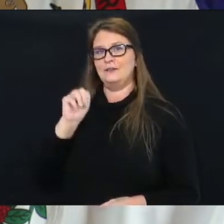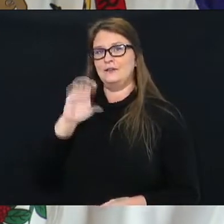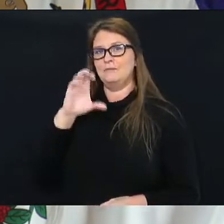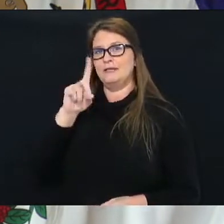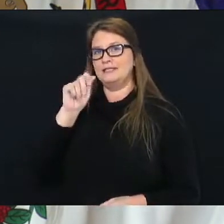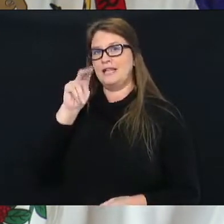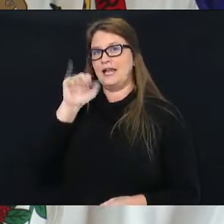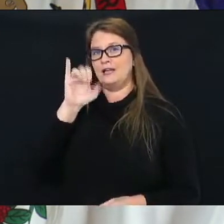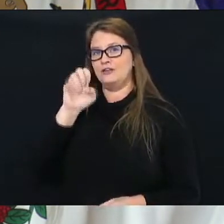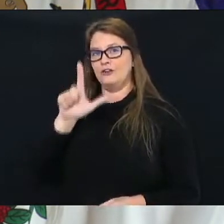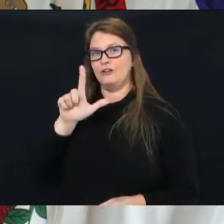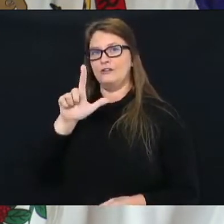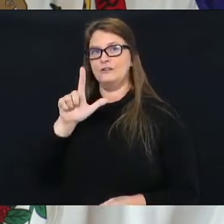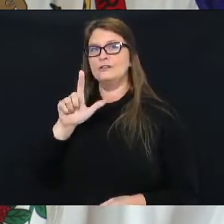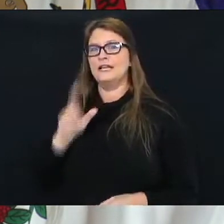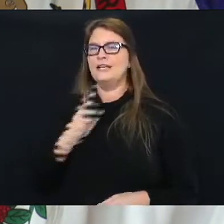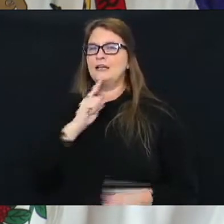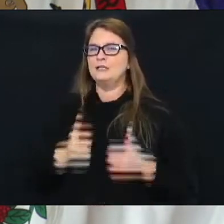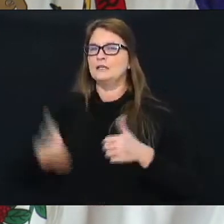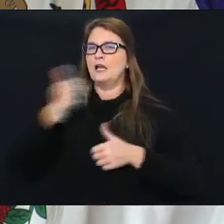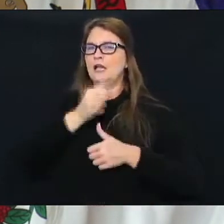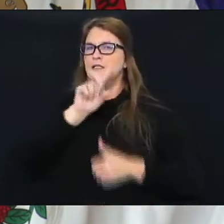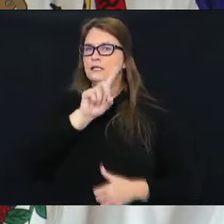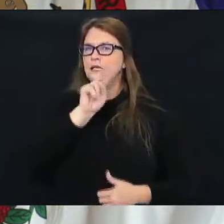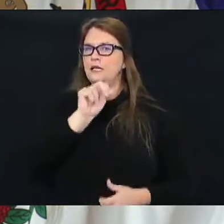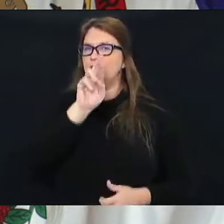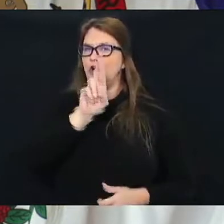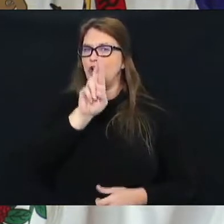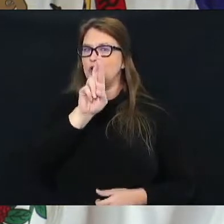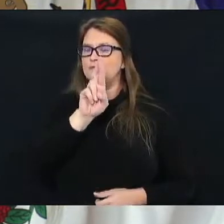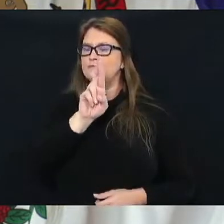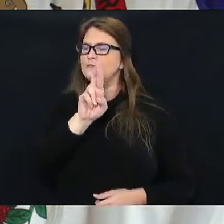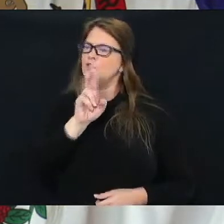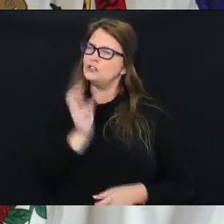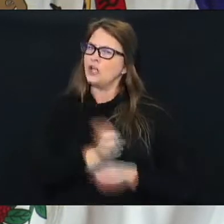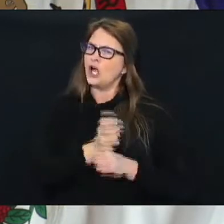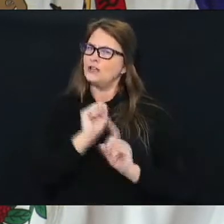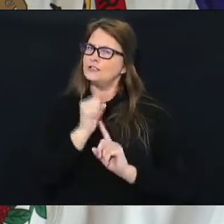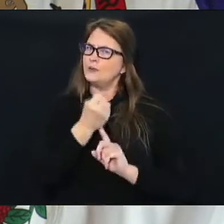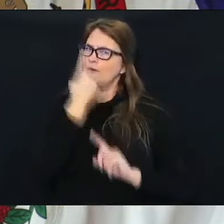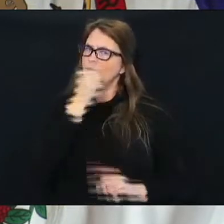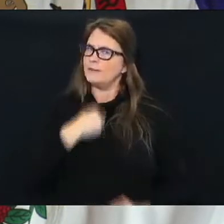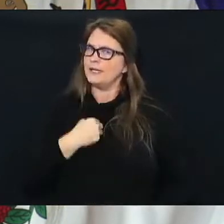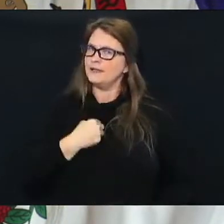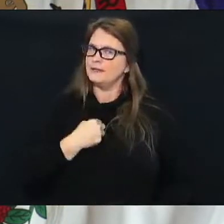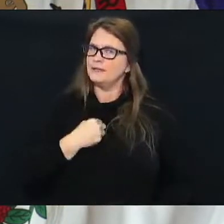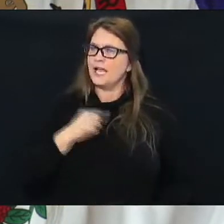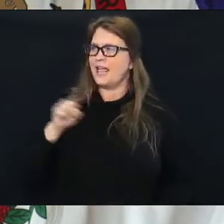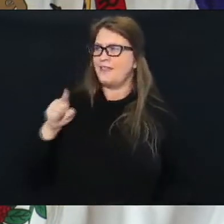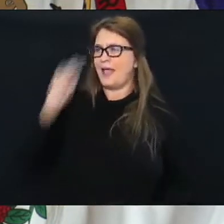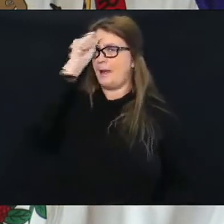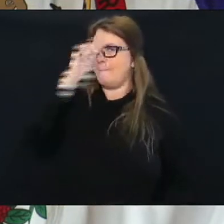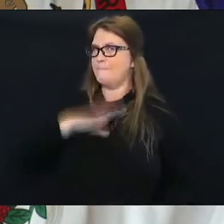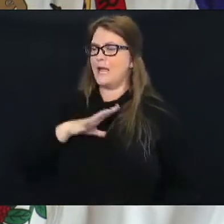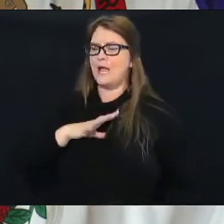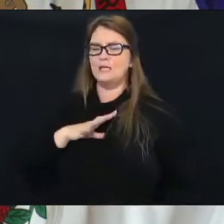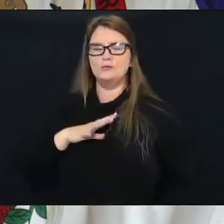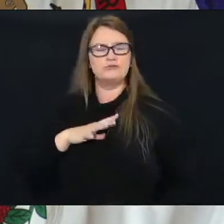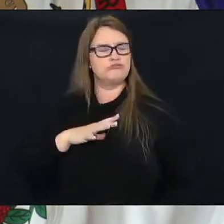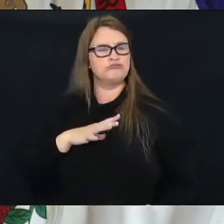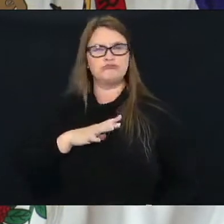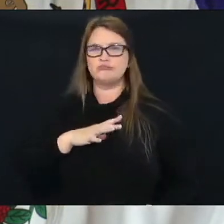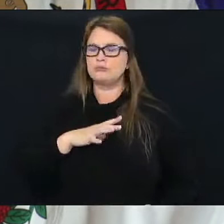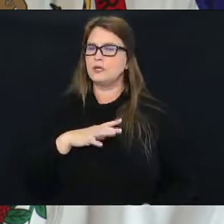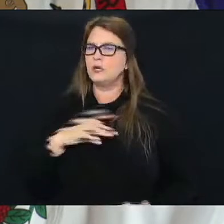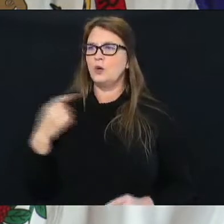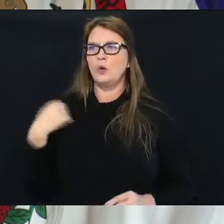his position as the head of the DNR. Now, you talk about a man that is absolutely, that we have just bingoed